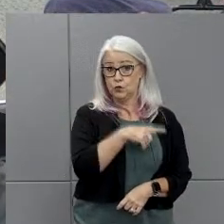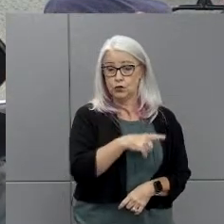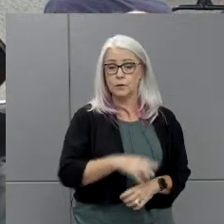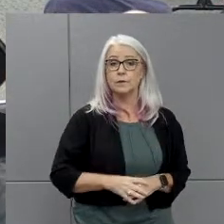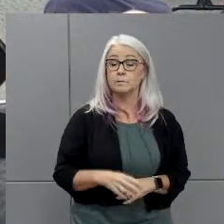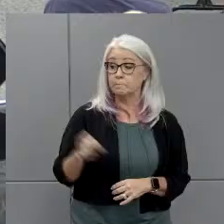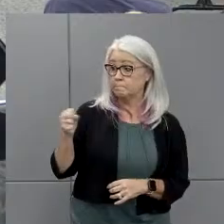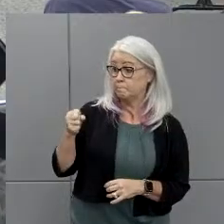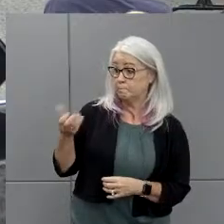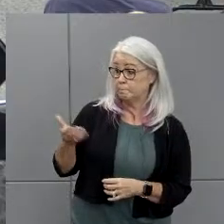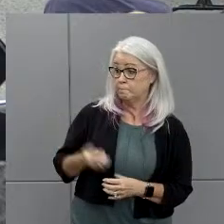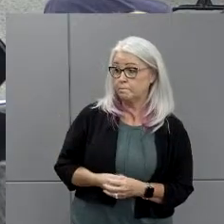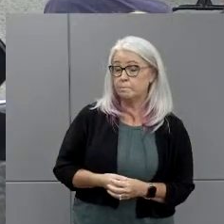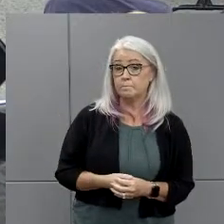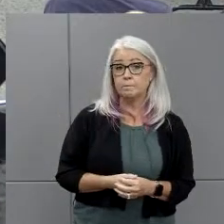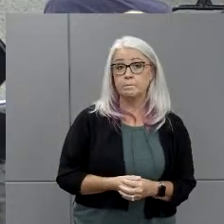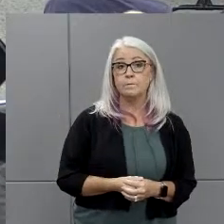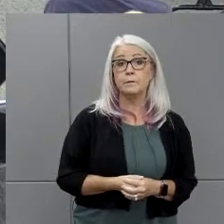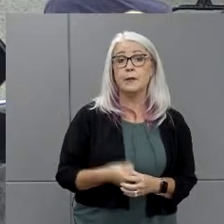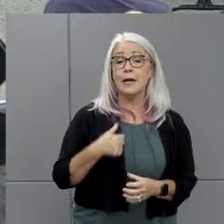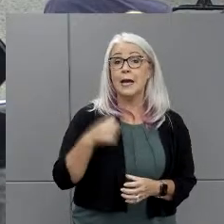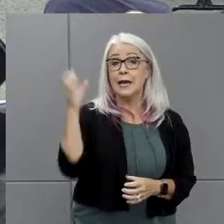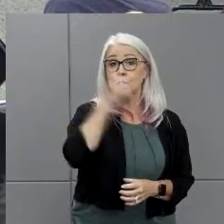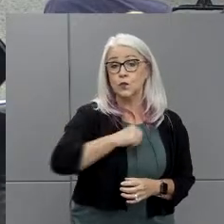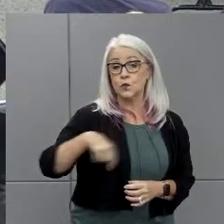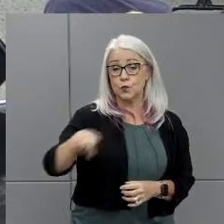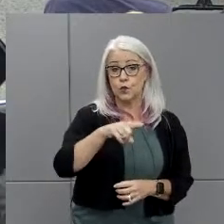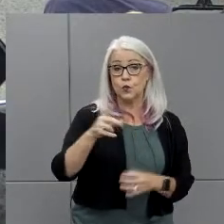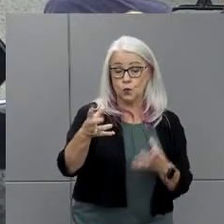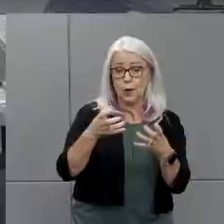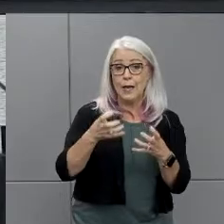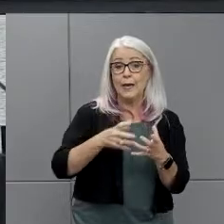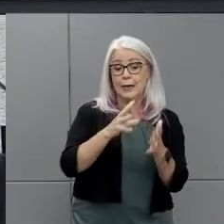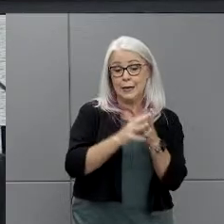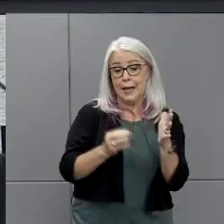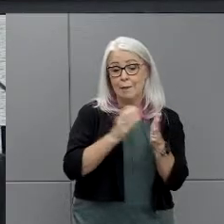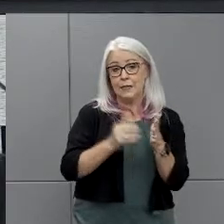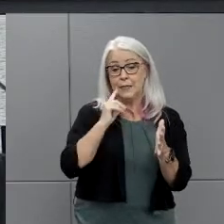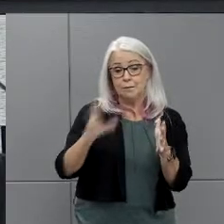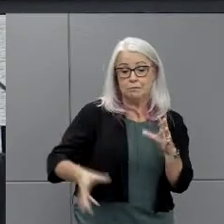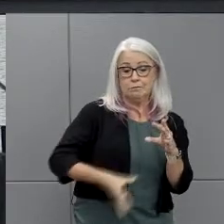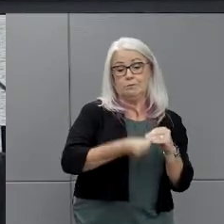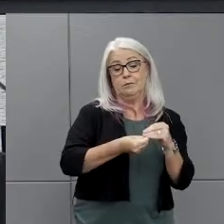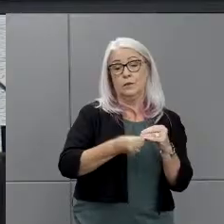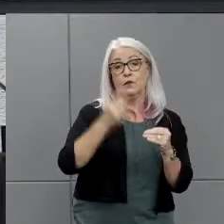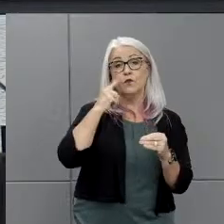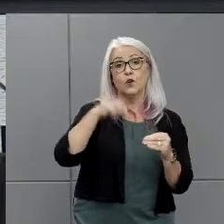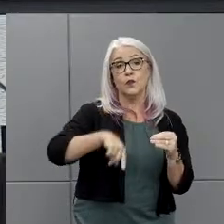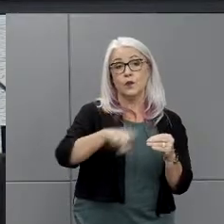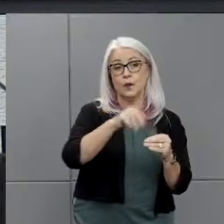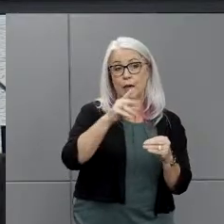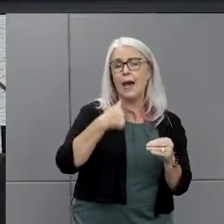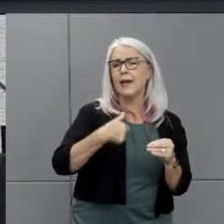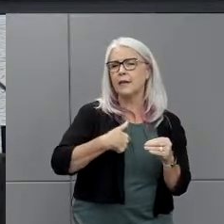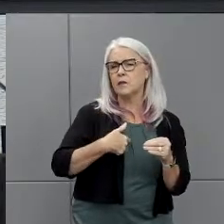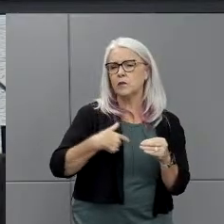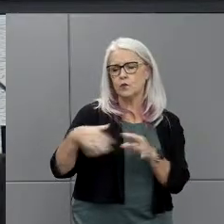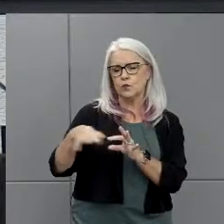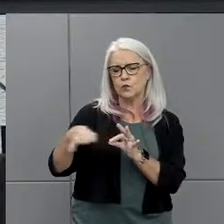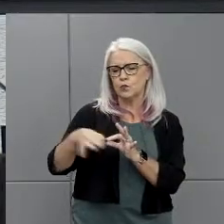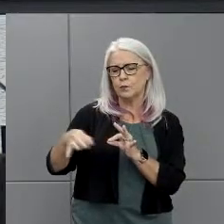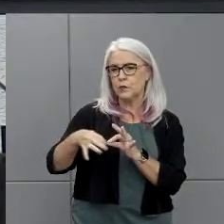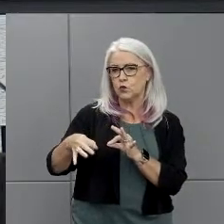Yes, sir. I assume you want a copy of this for the record, since I referred to it directly in my